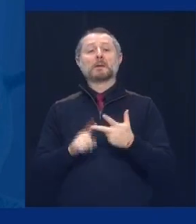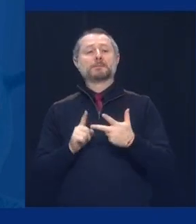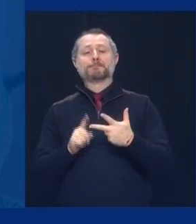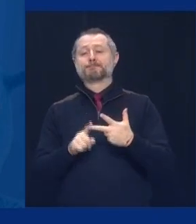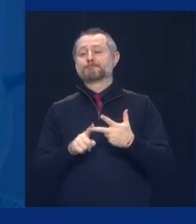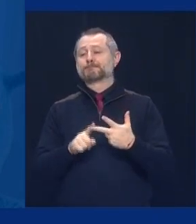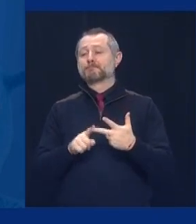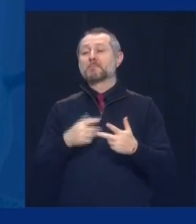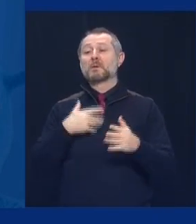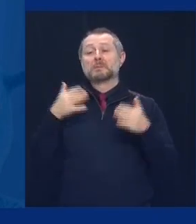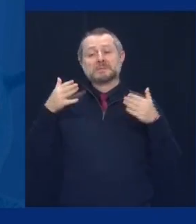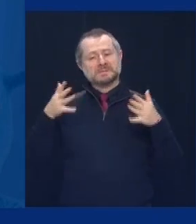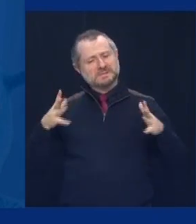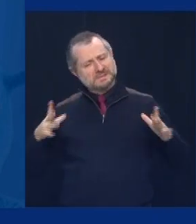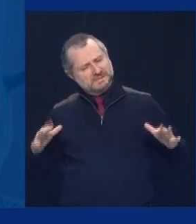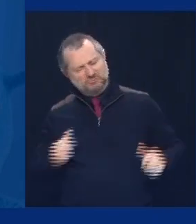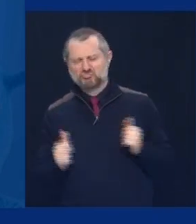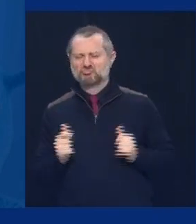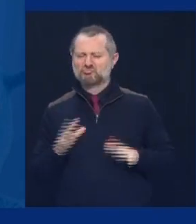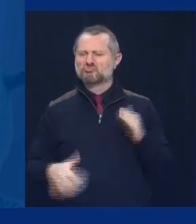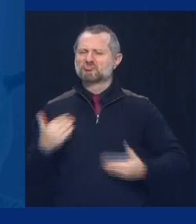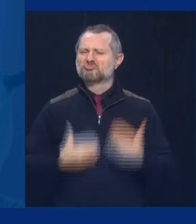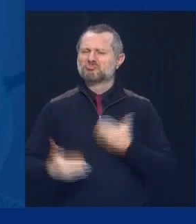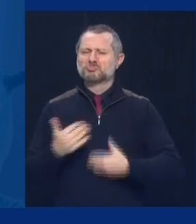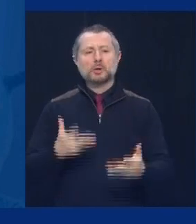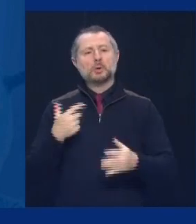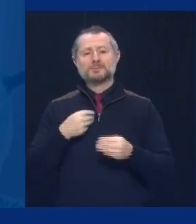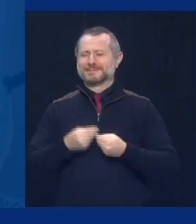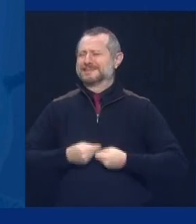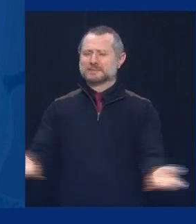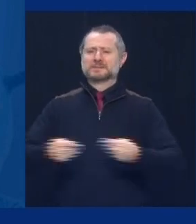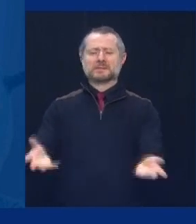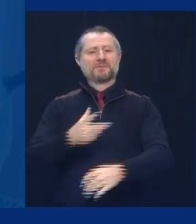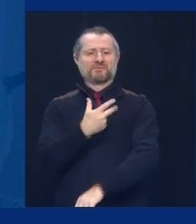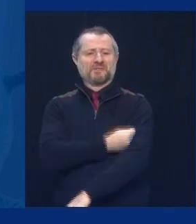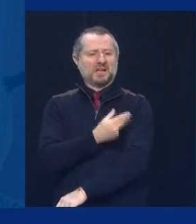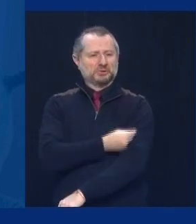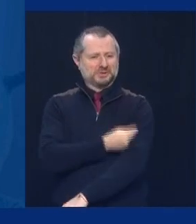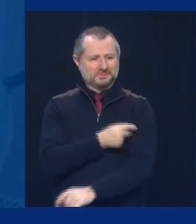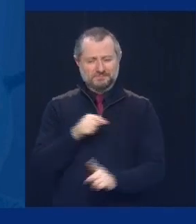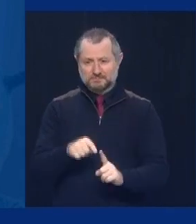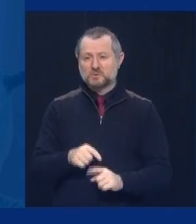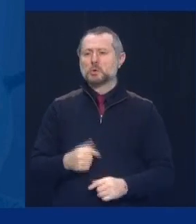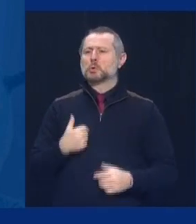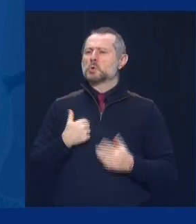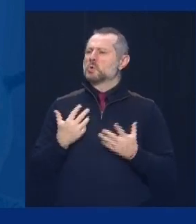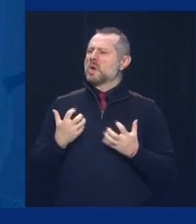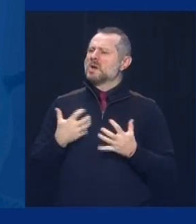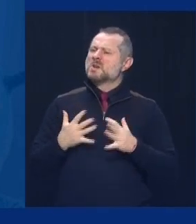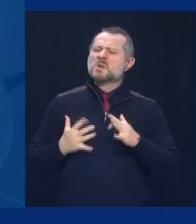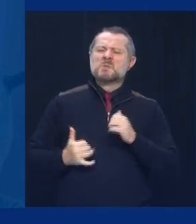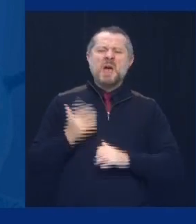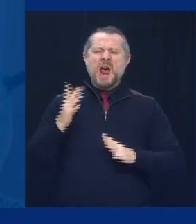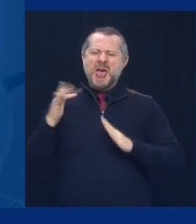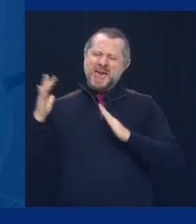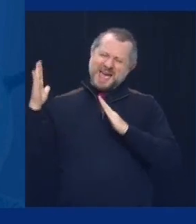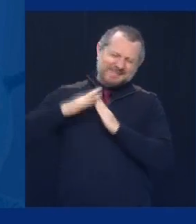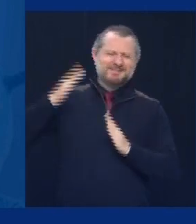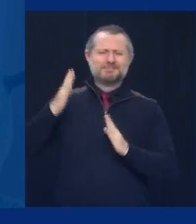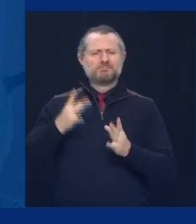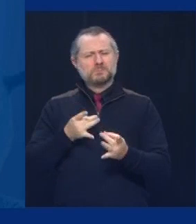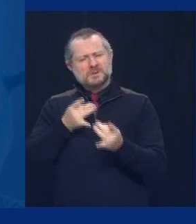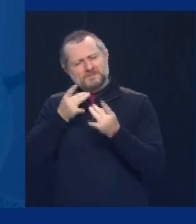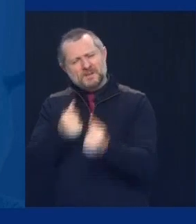being as aggressive as we can on vaccinations. We want to be the most efficient, most effective state in the United